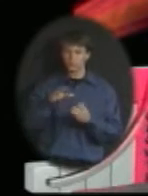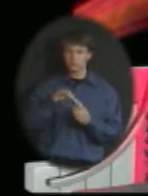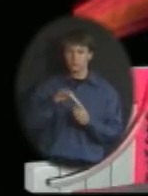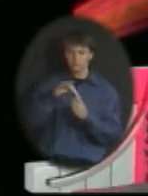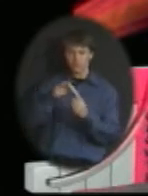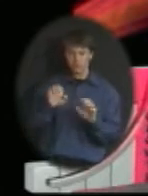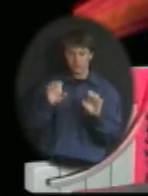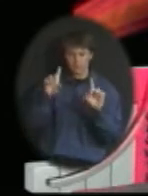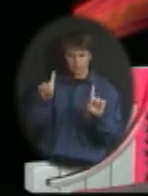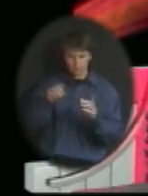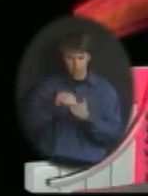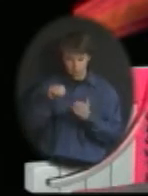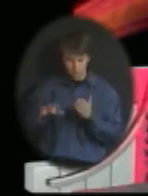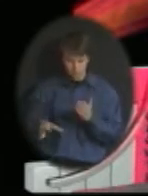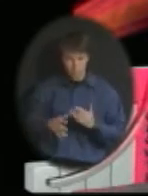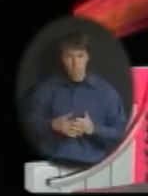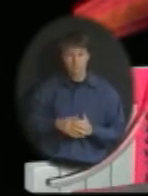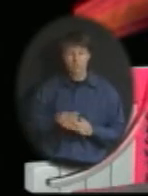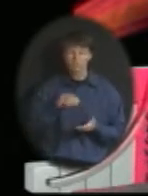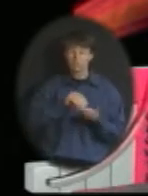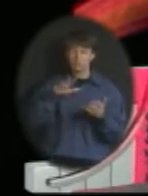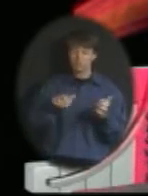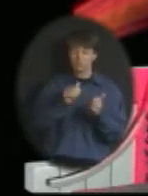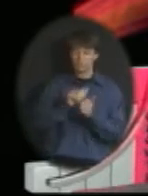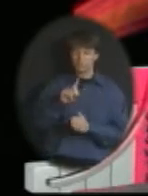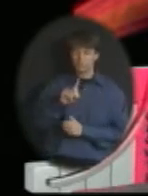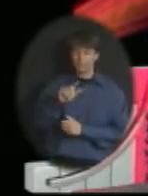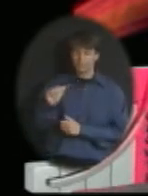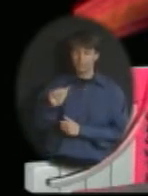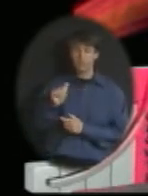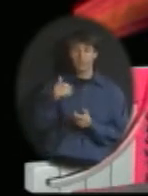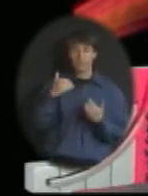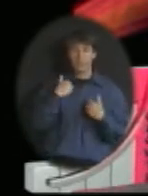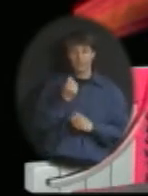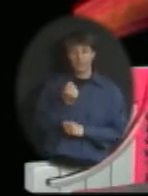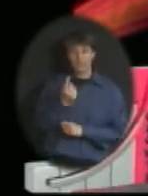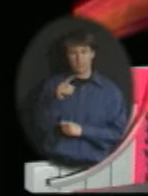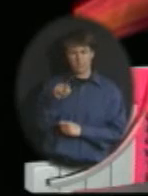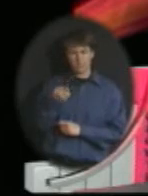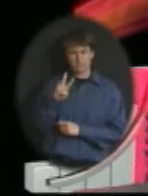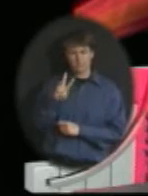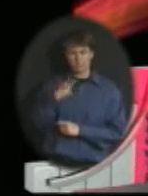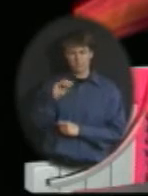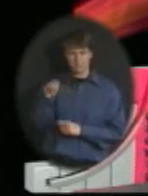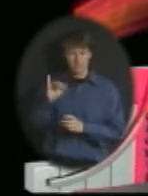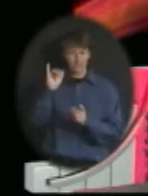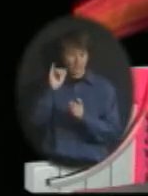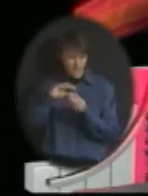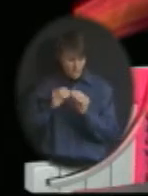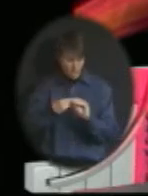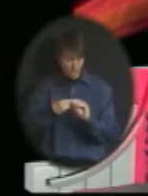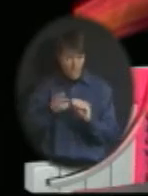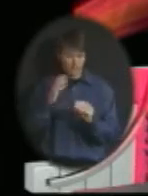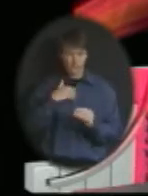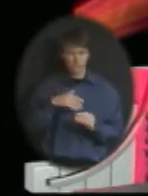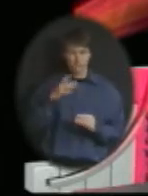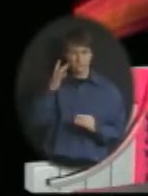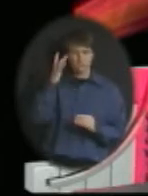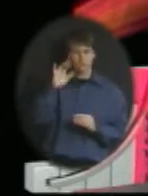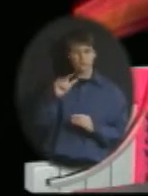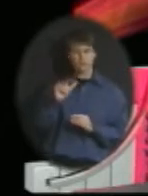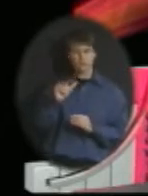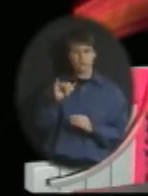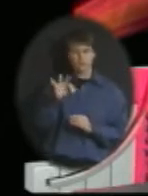special education. Students with disabilities make up 11.6% of that. And then we have 877